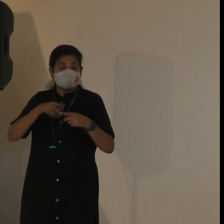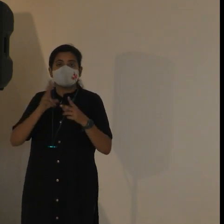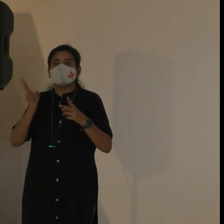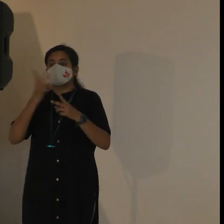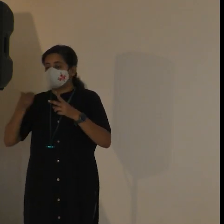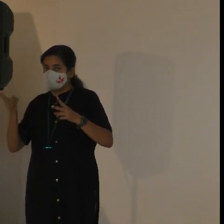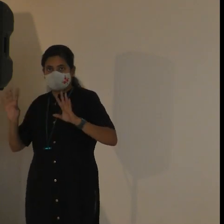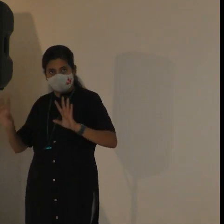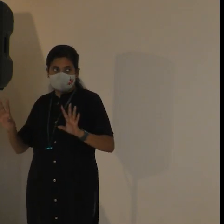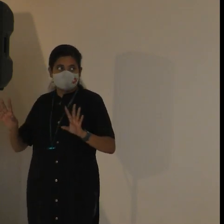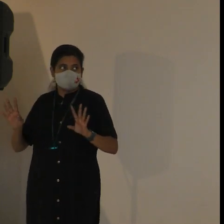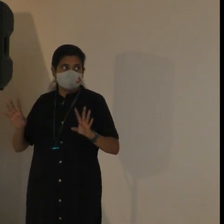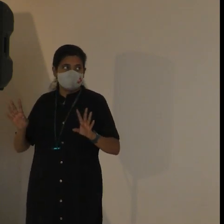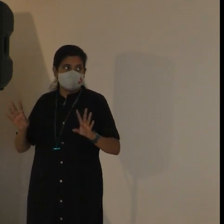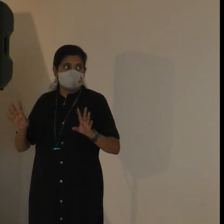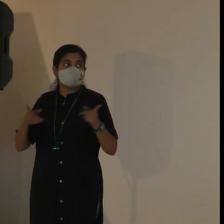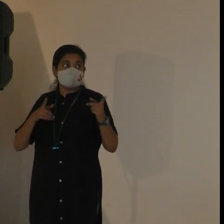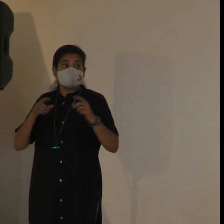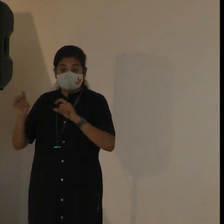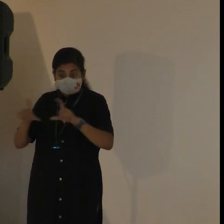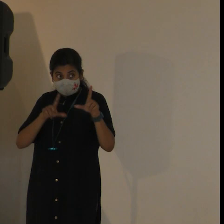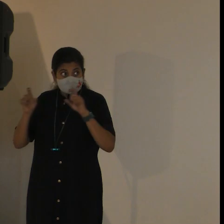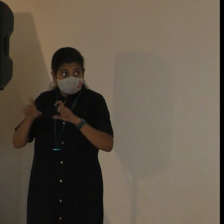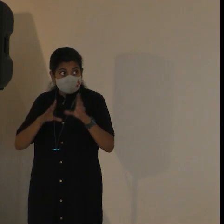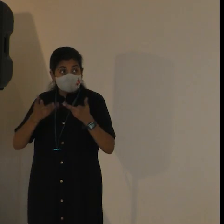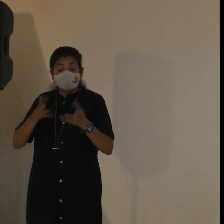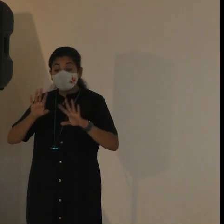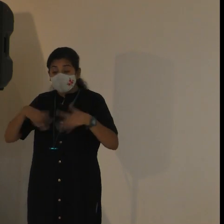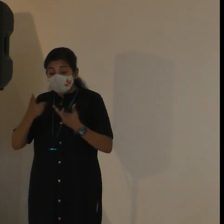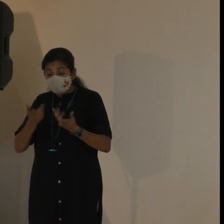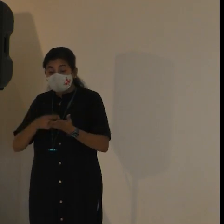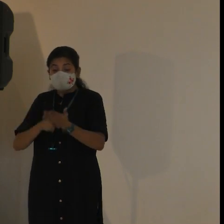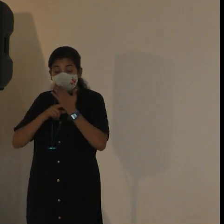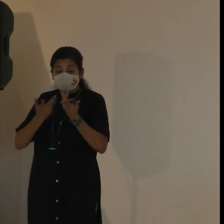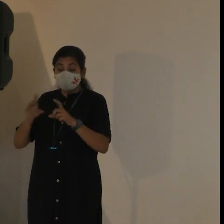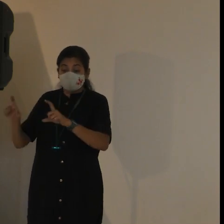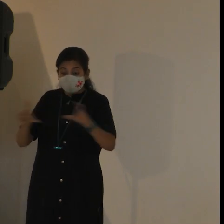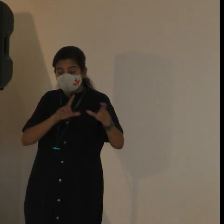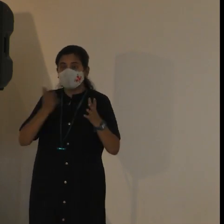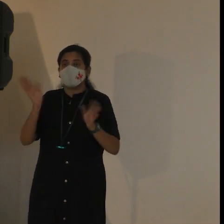different. You don't know how you're going to animate each object, you don't know what they're going to offer, you don't know how they're going to move.